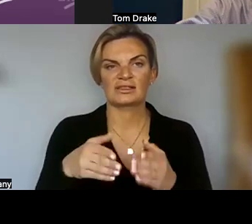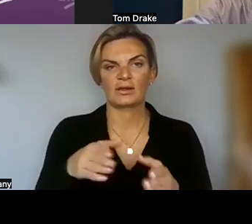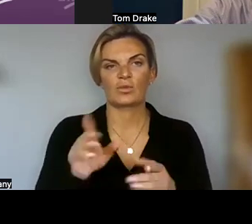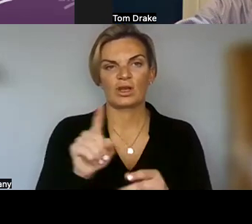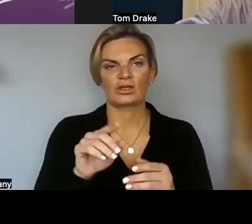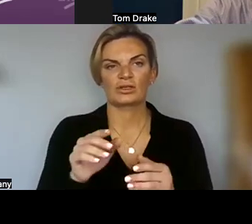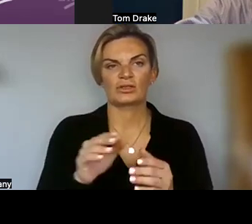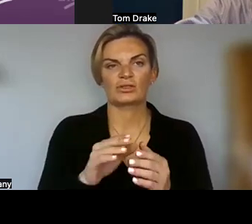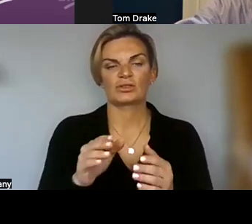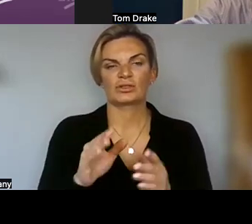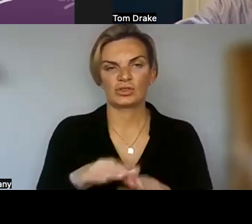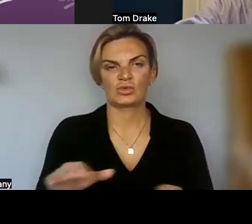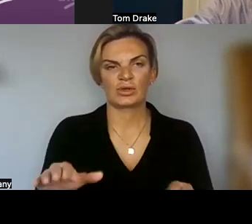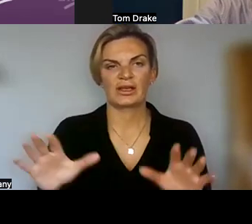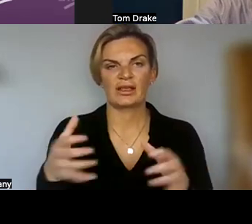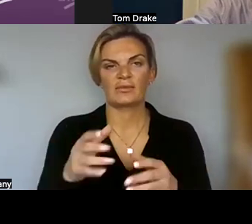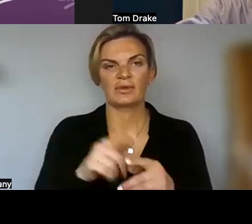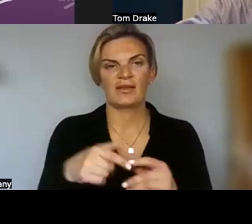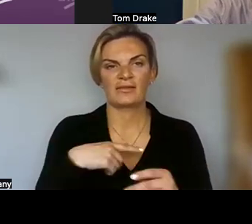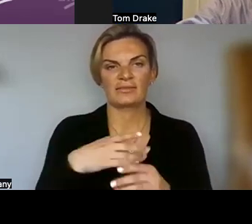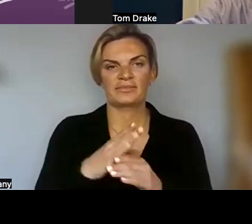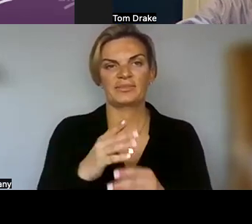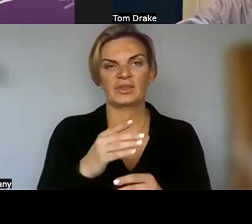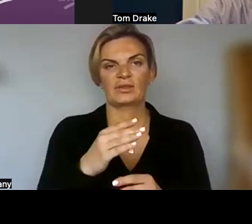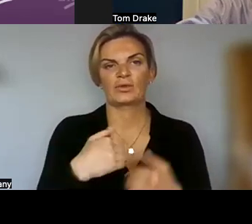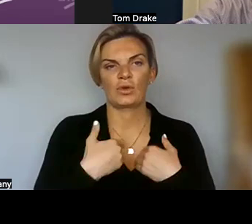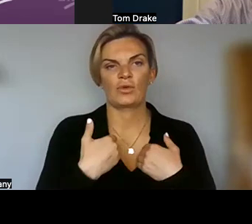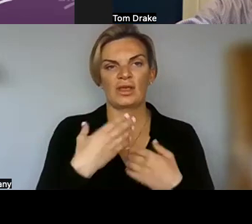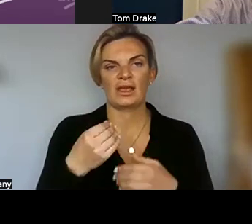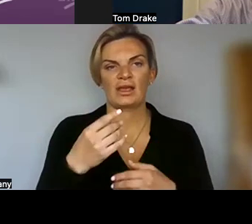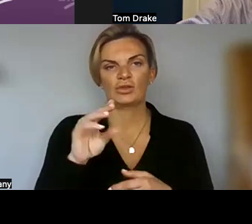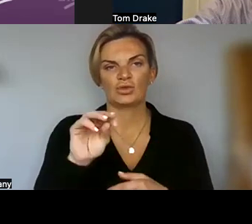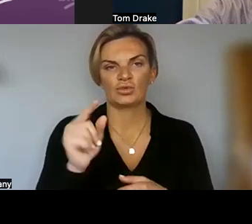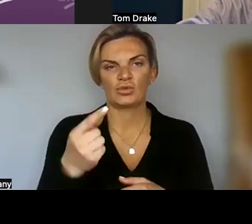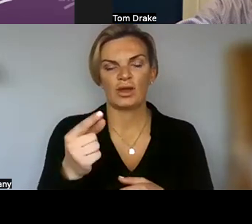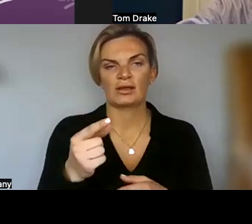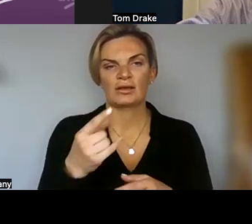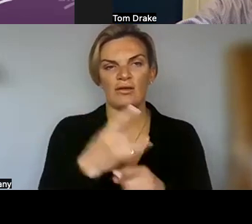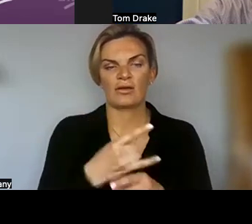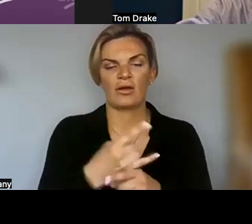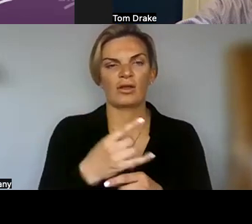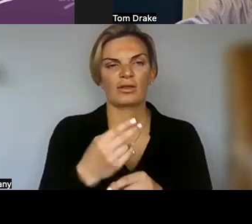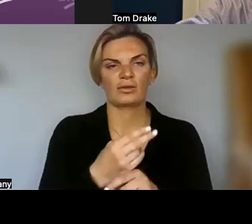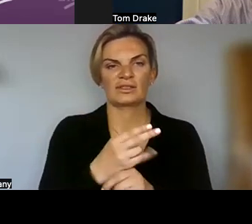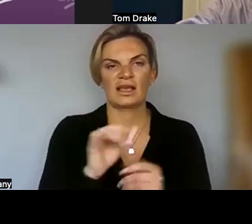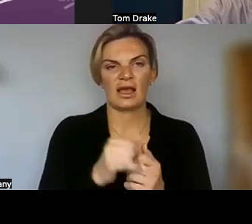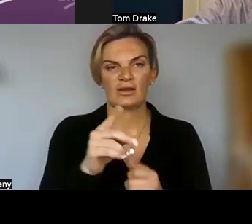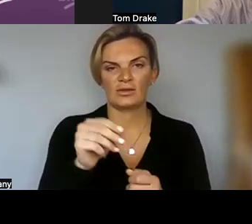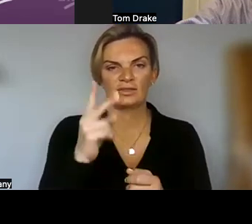the community has a stake in reducing and preventing youth drug and alcohol use. How do you see the office of the mayor supporting this